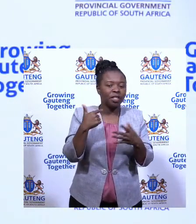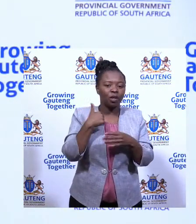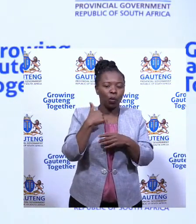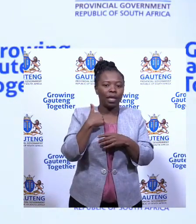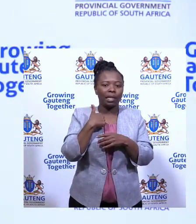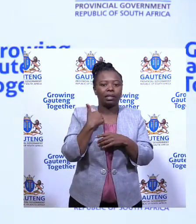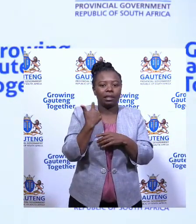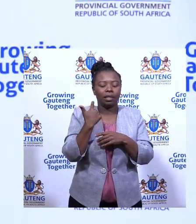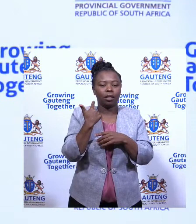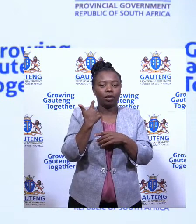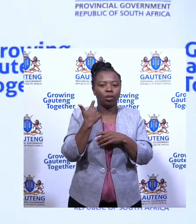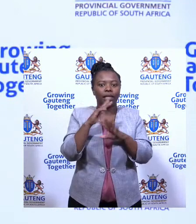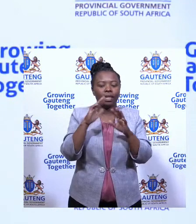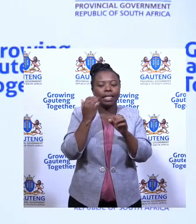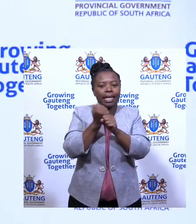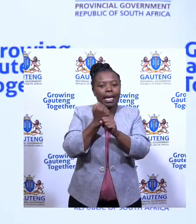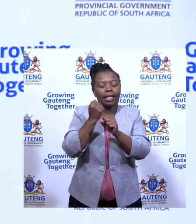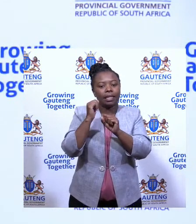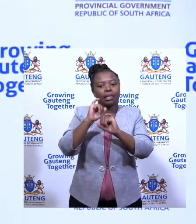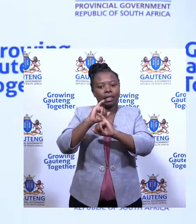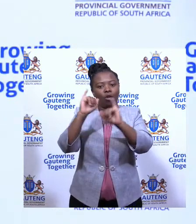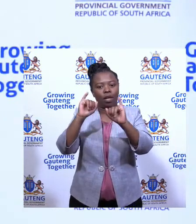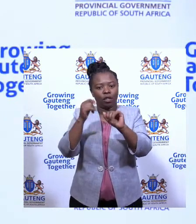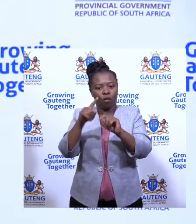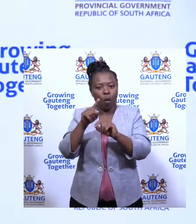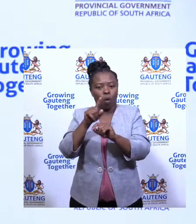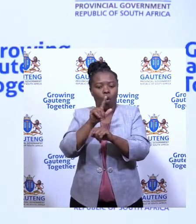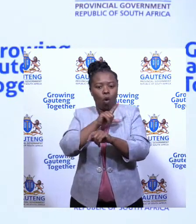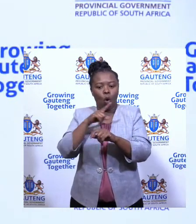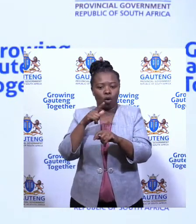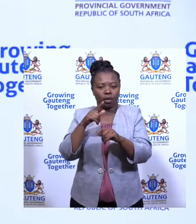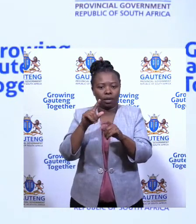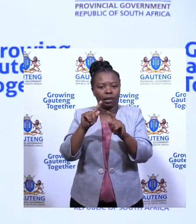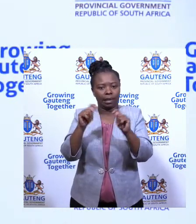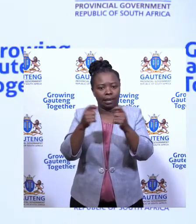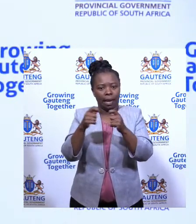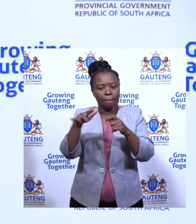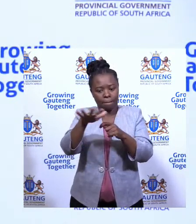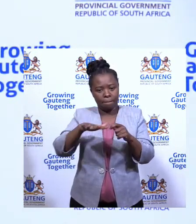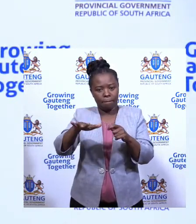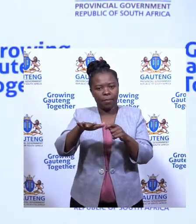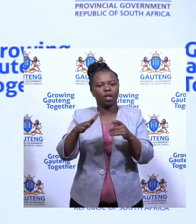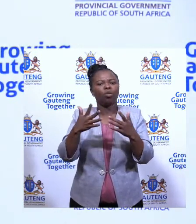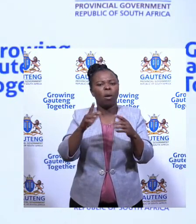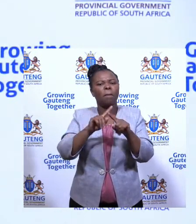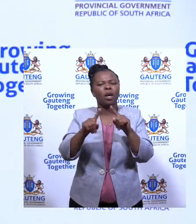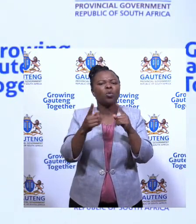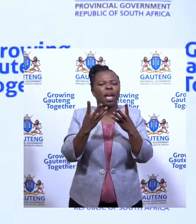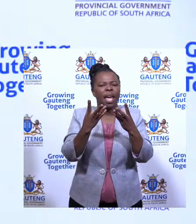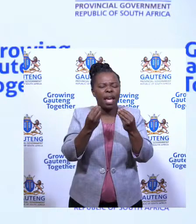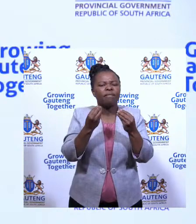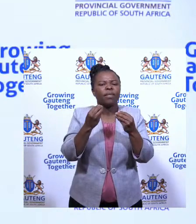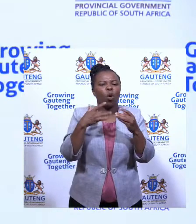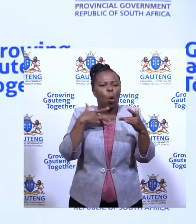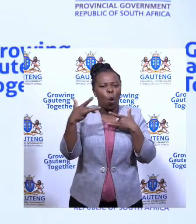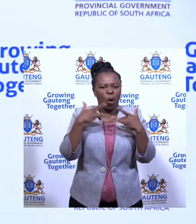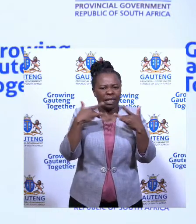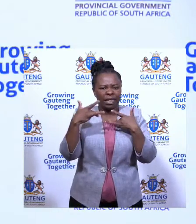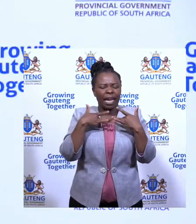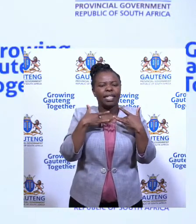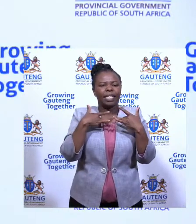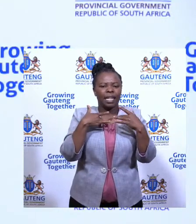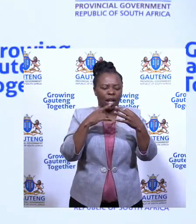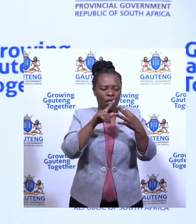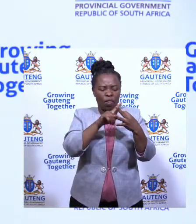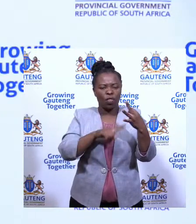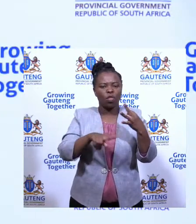the number of infections that we're seeing in long-term care facilities. There's a couple of areas that they have been concerned. We've noted 3 facilities